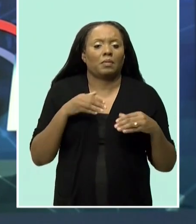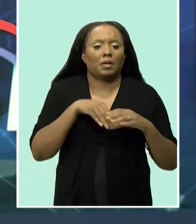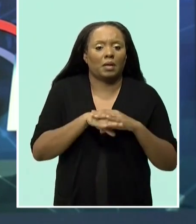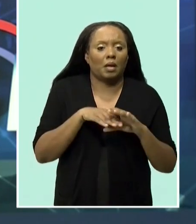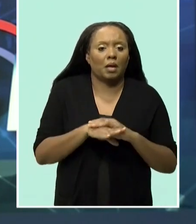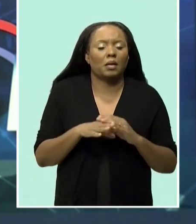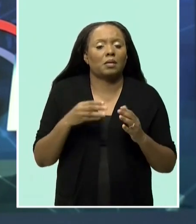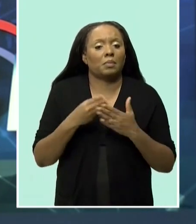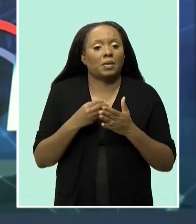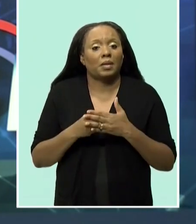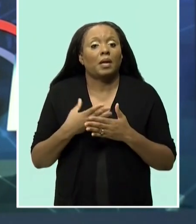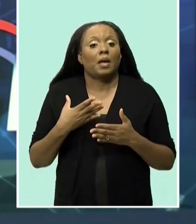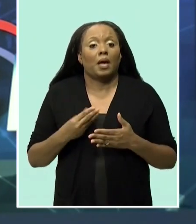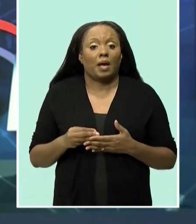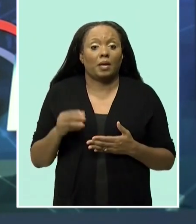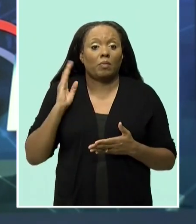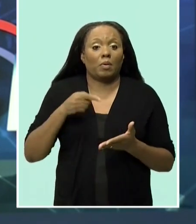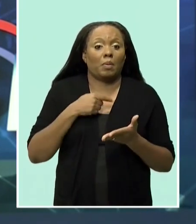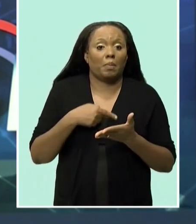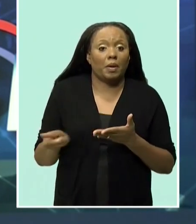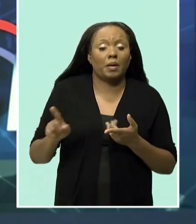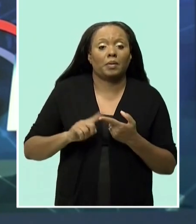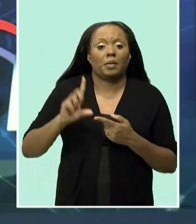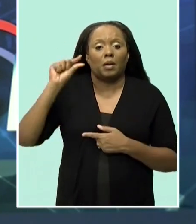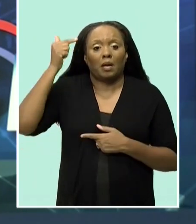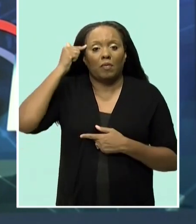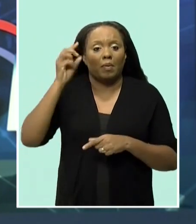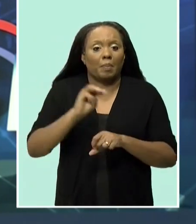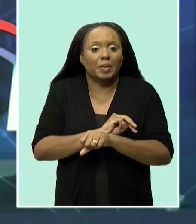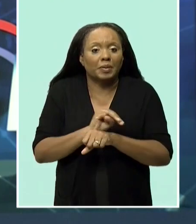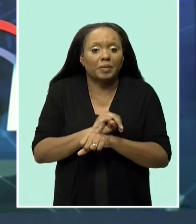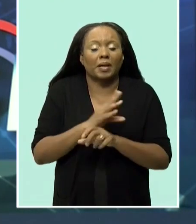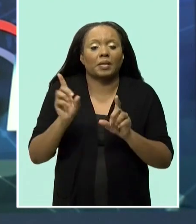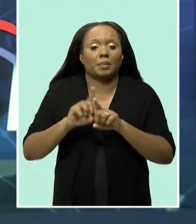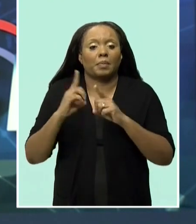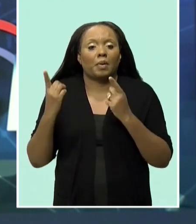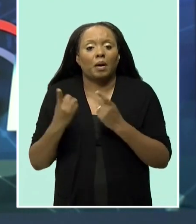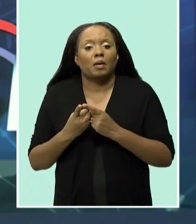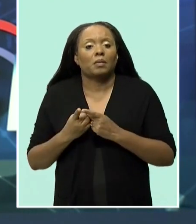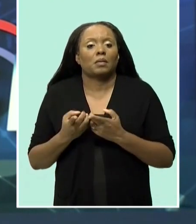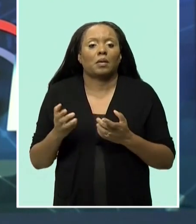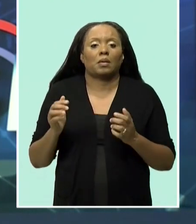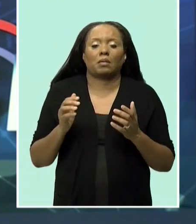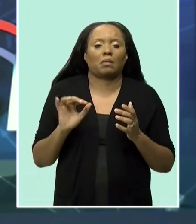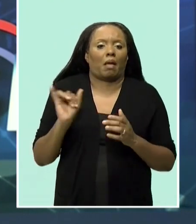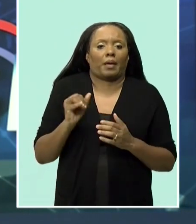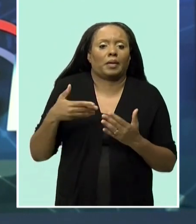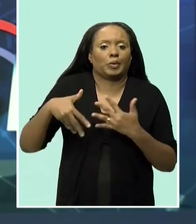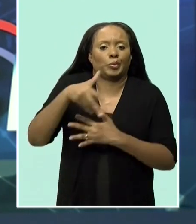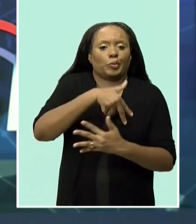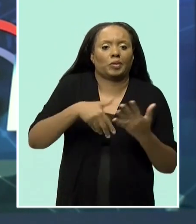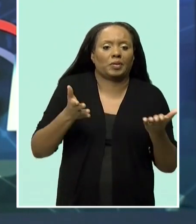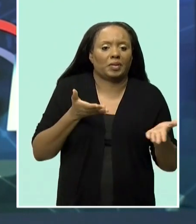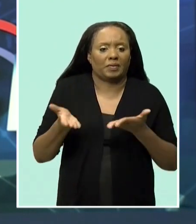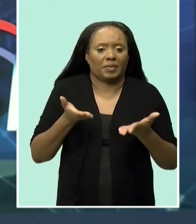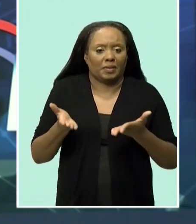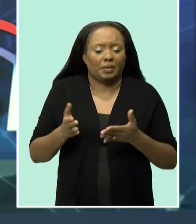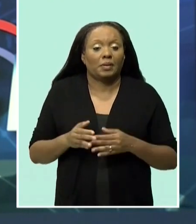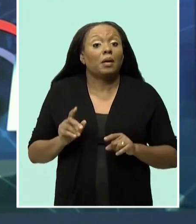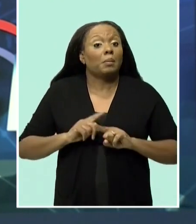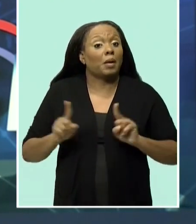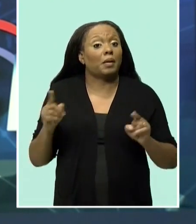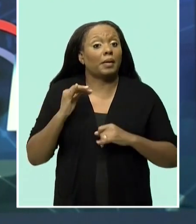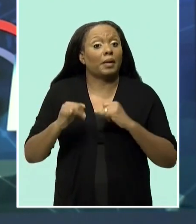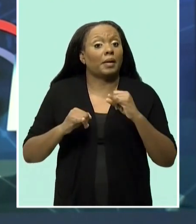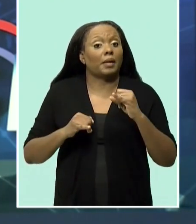government ministries, departments and statutory boards charged with providing social services. However, Independent Senator Kevin Boyce has